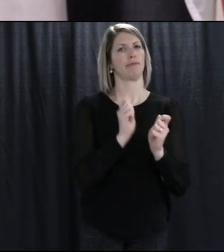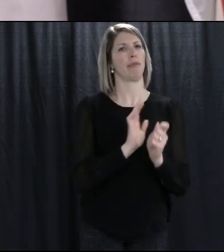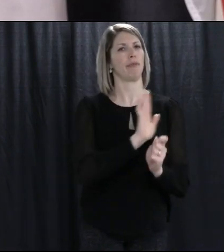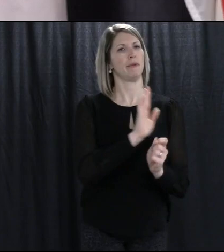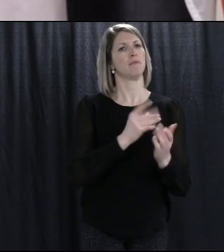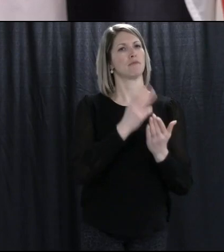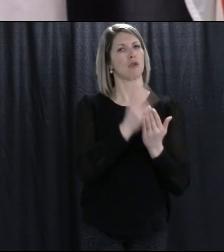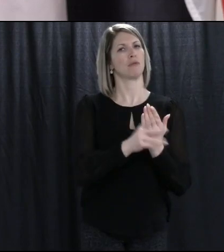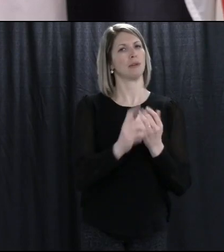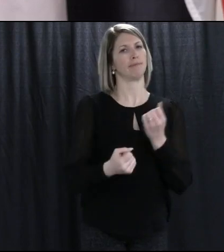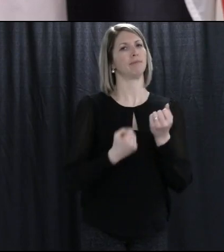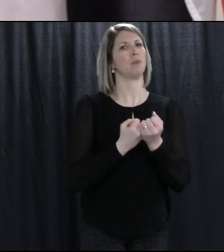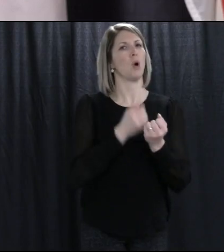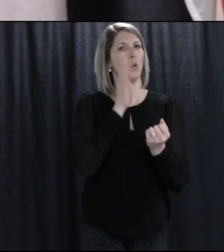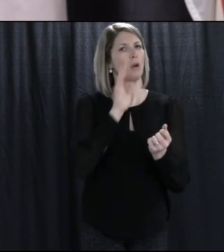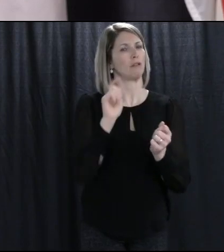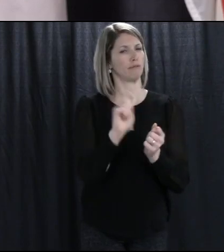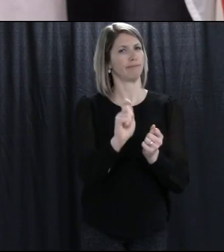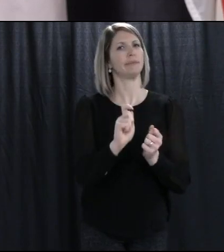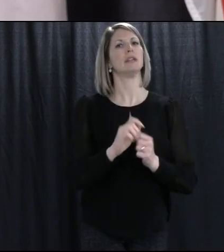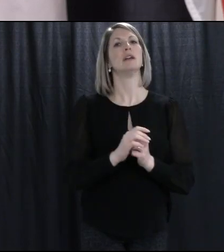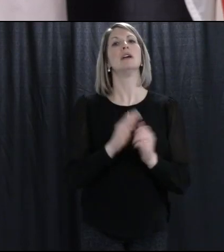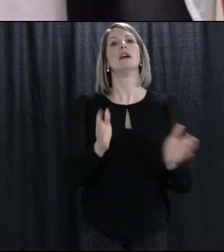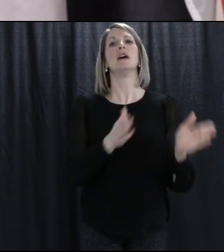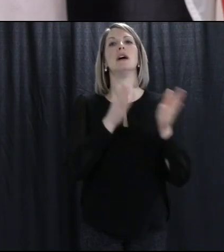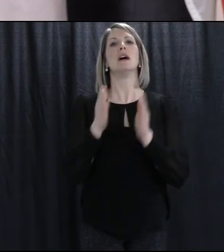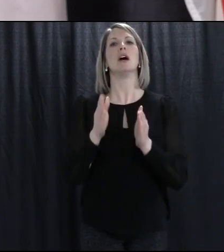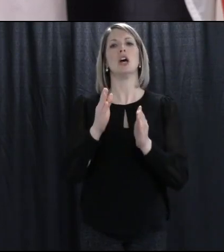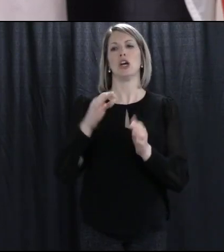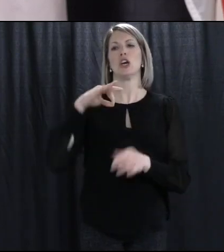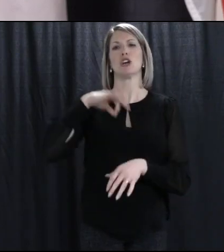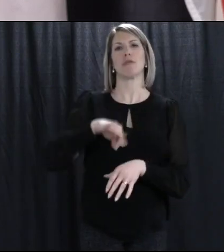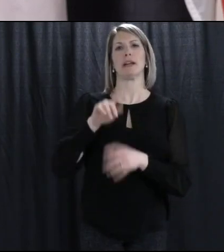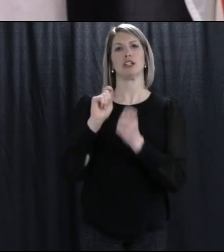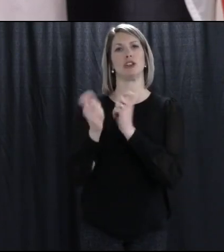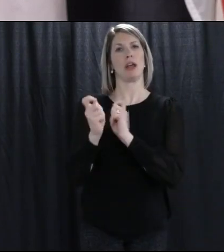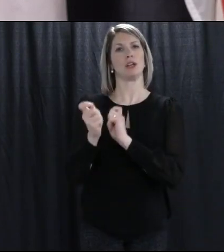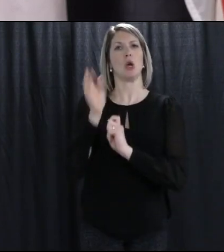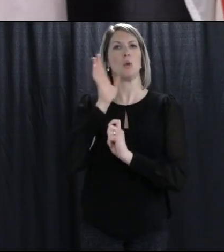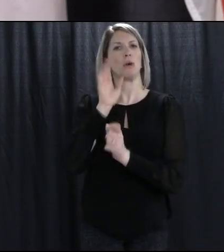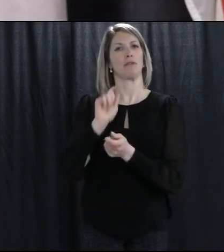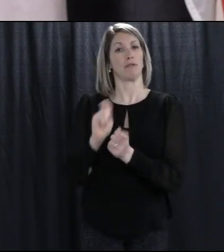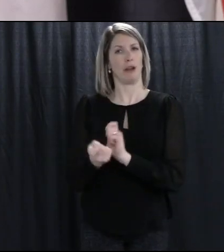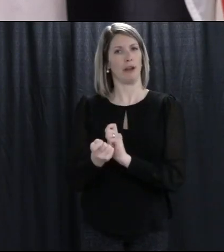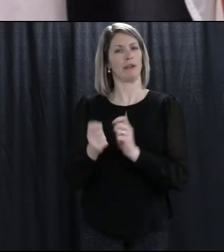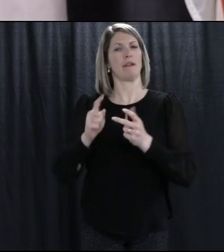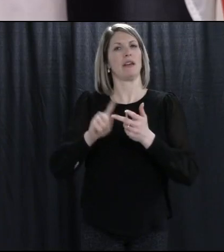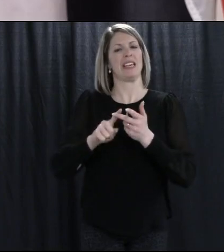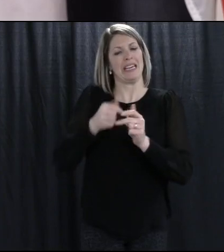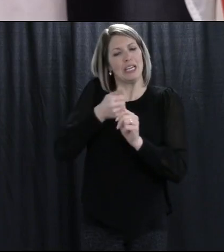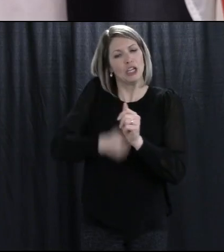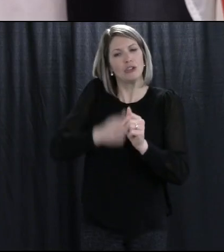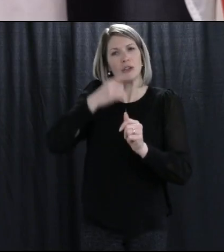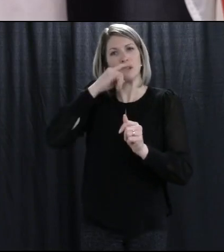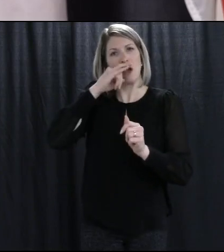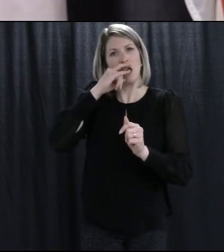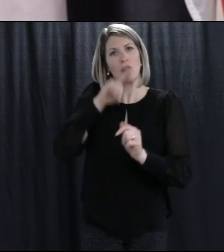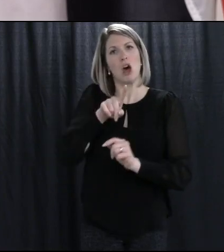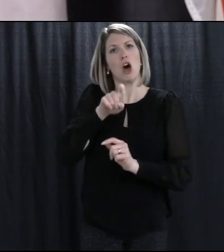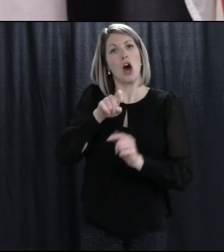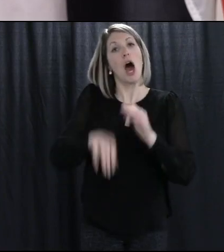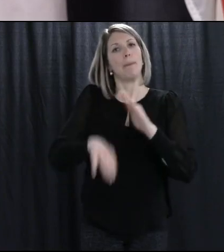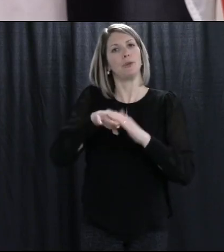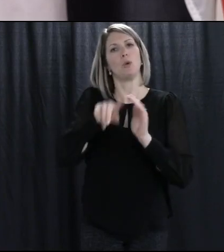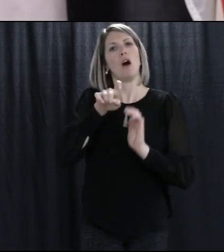year. Also, GST credit changes boosted to $300 plus $150 for each child. Now,